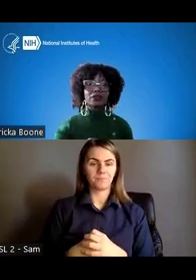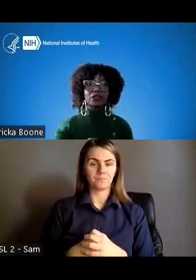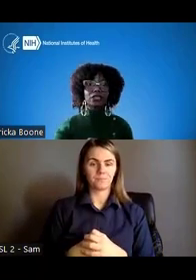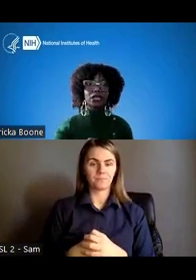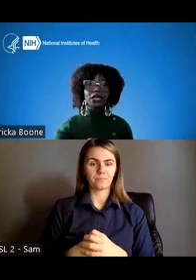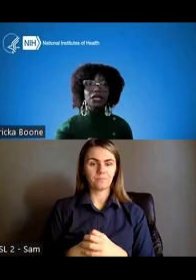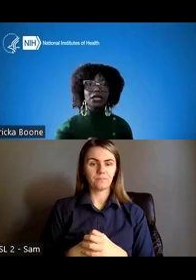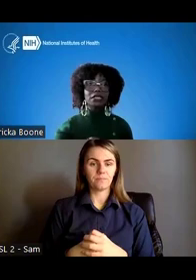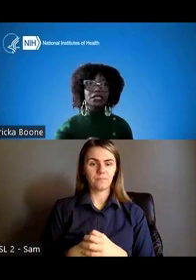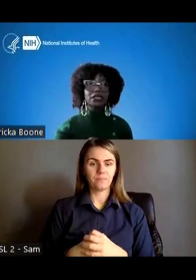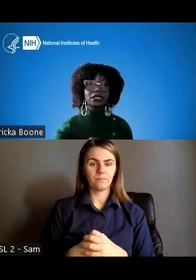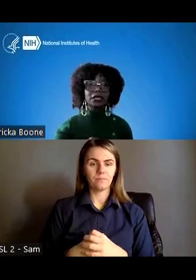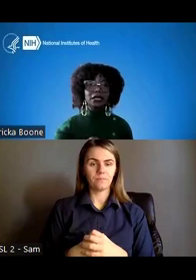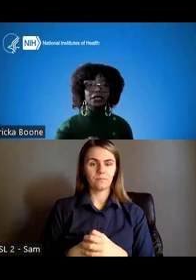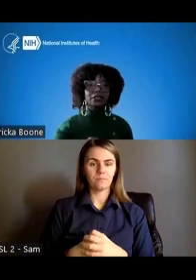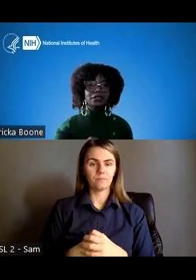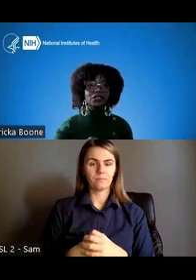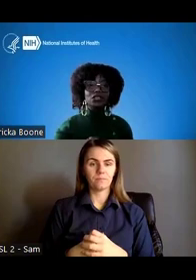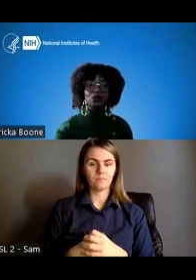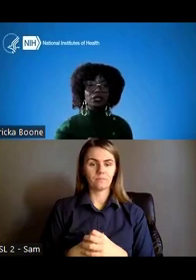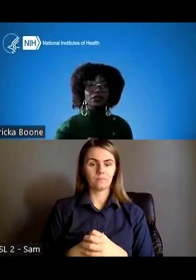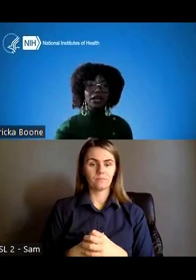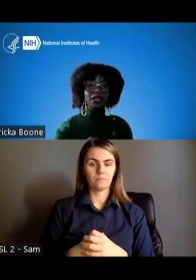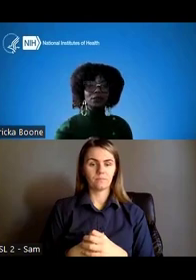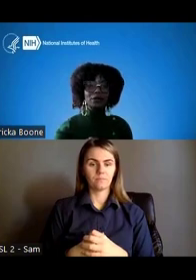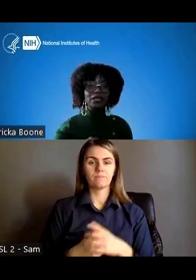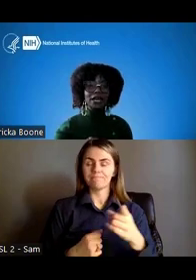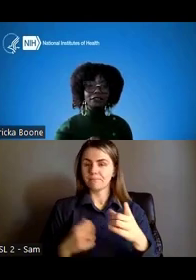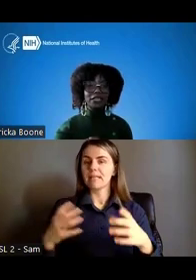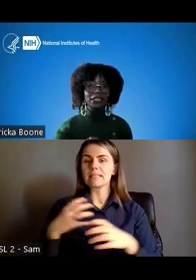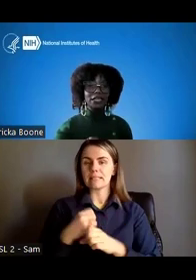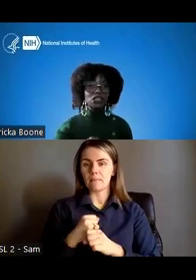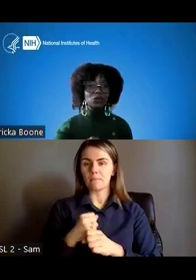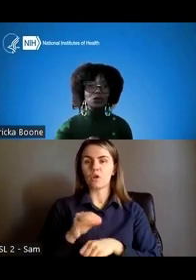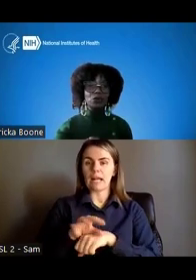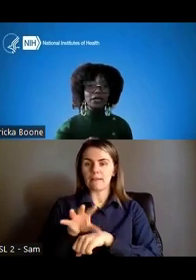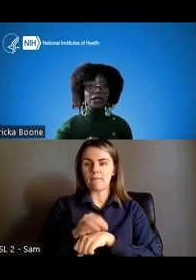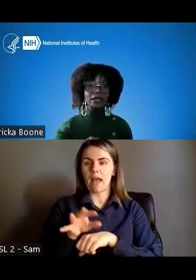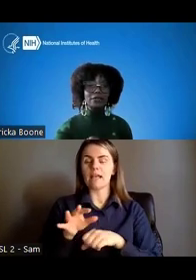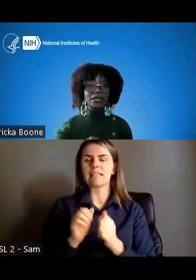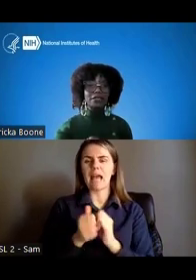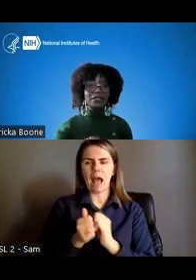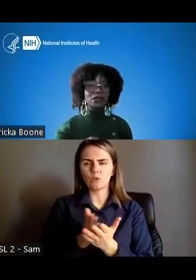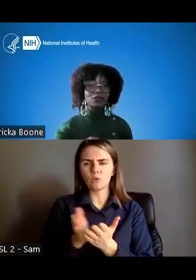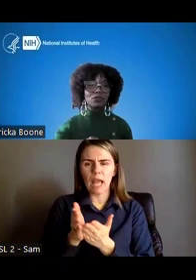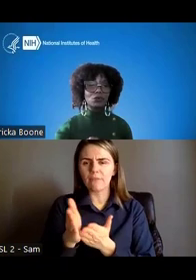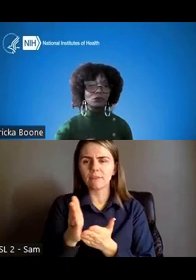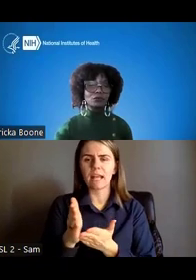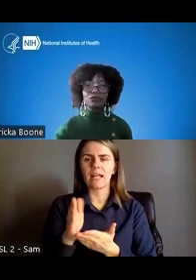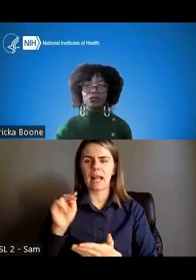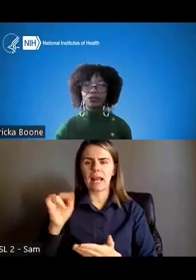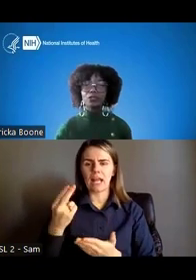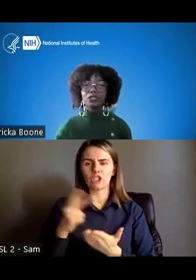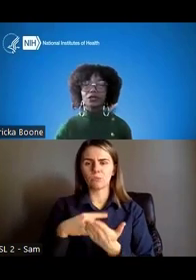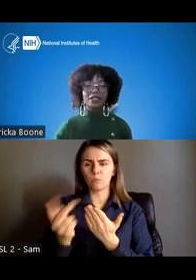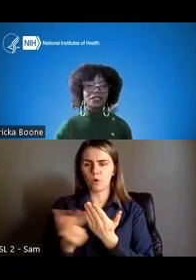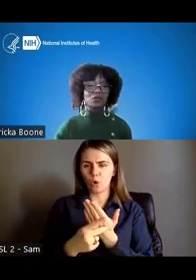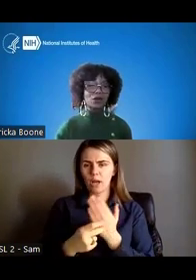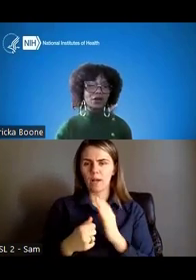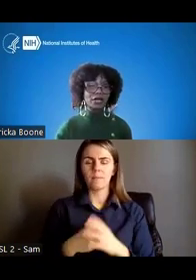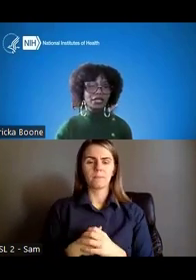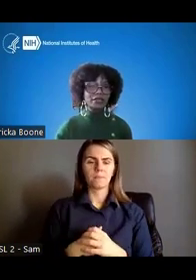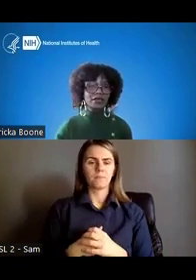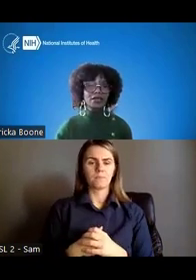Here's a slide for UNITE. This is summary advice about navigating NIH programs. As I said before, review your